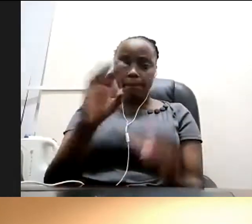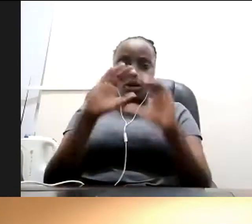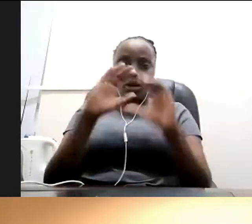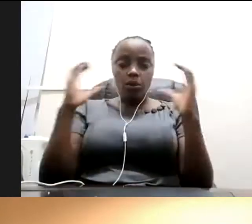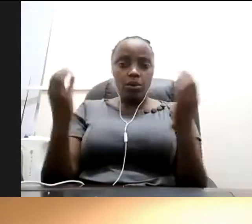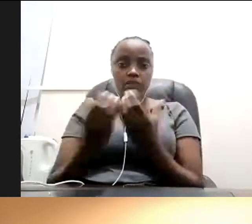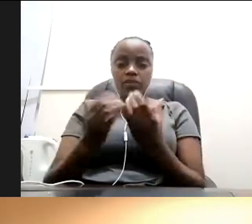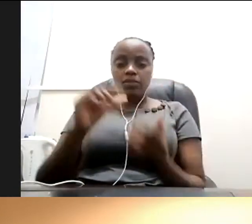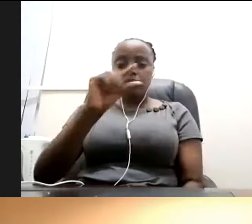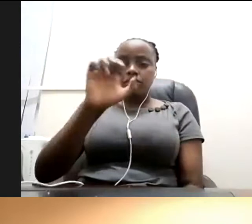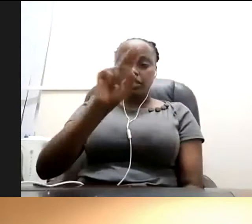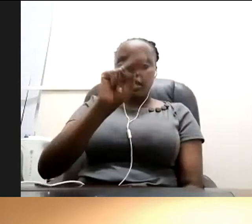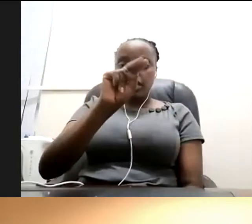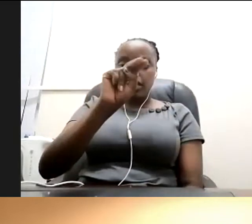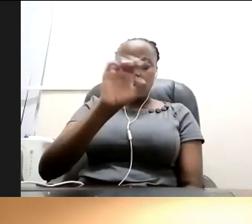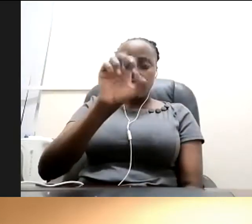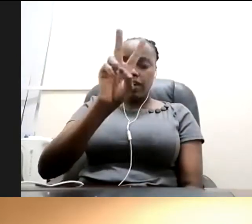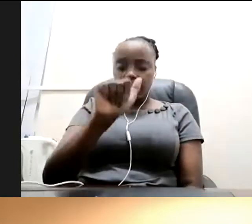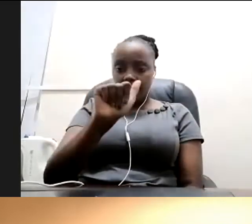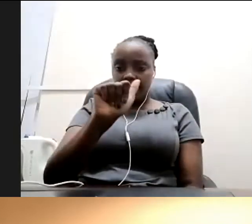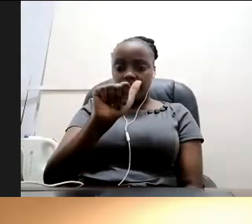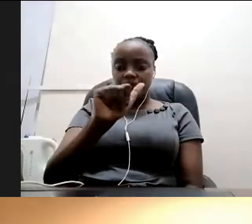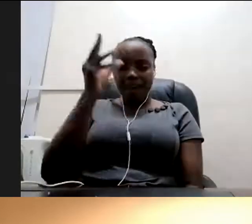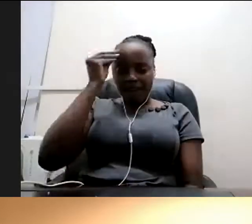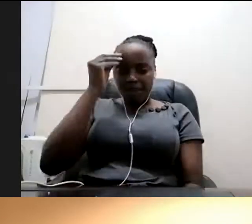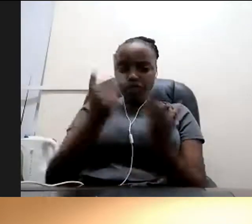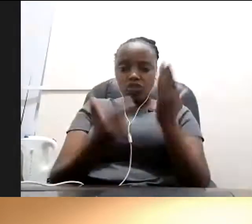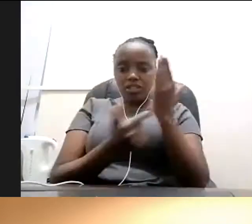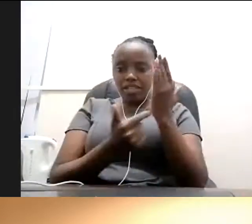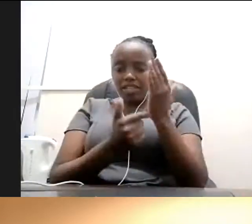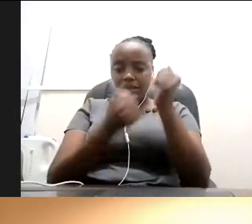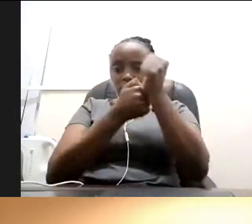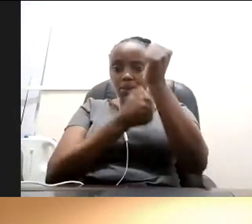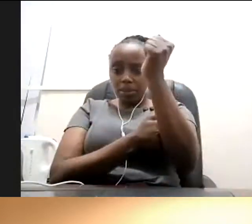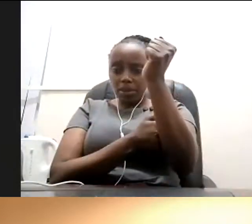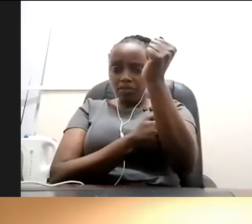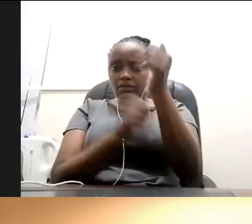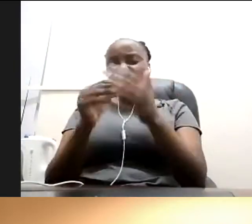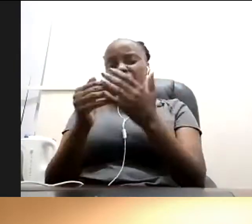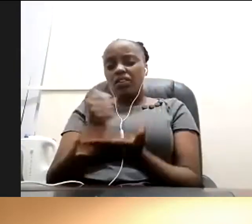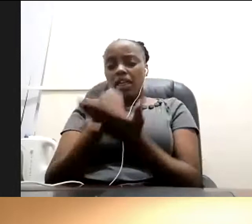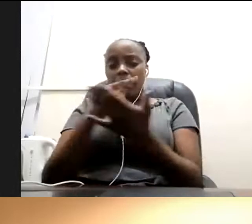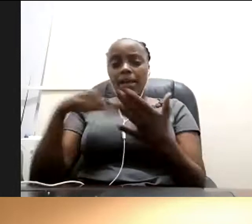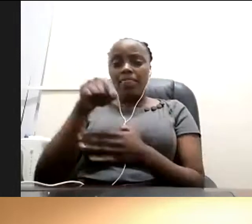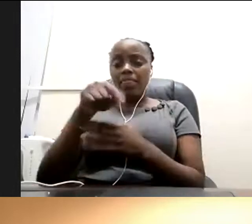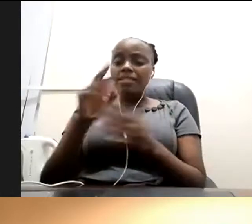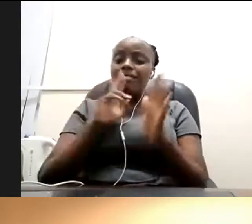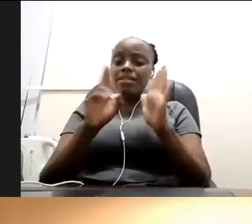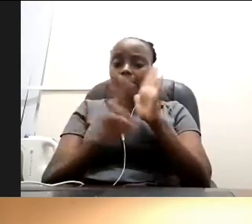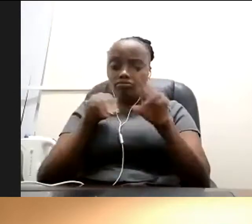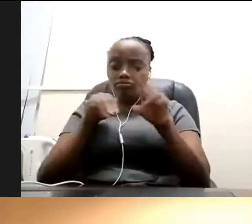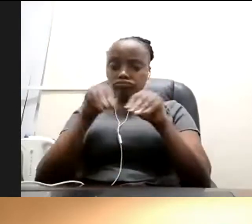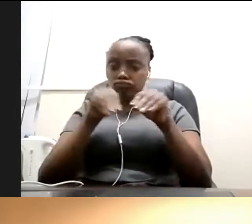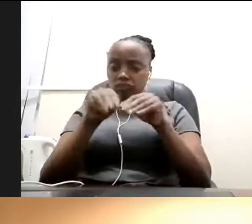Geneva Academy for the technical support. Thanks to DAISY Consortium for helping us in making this report available in